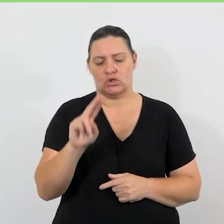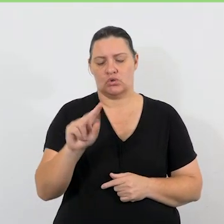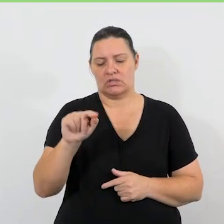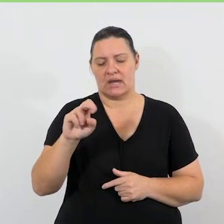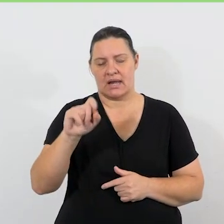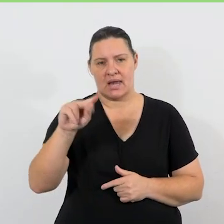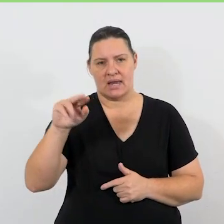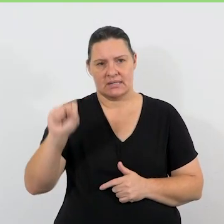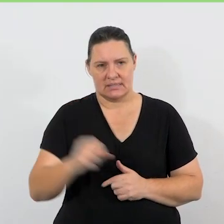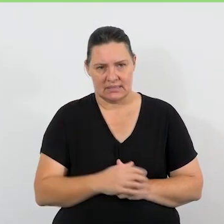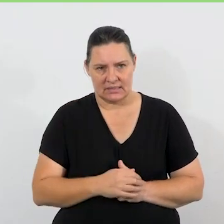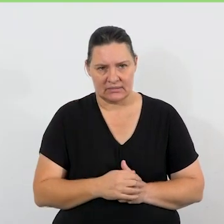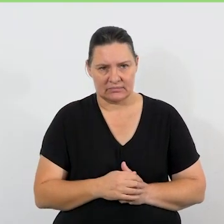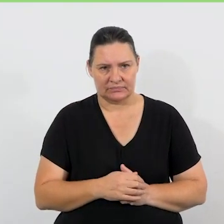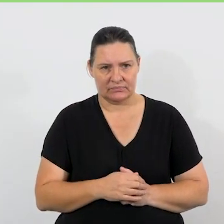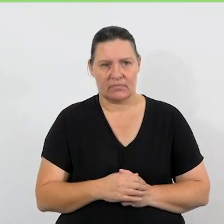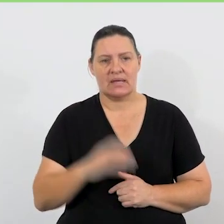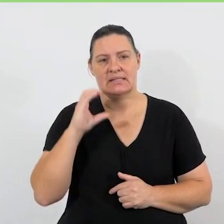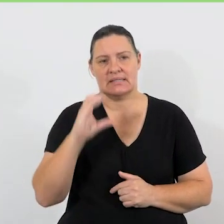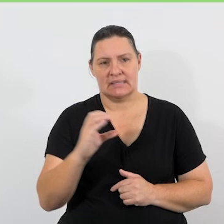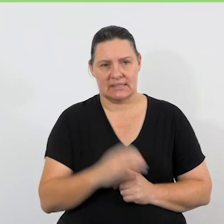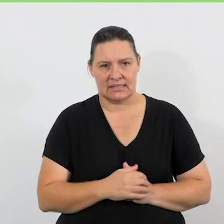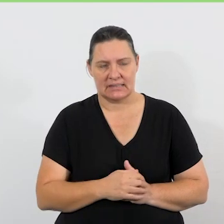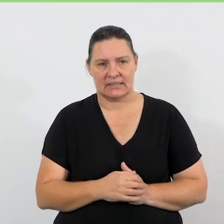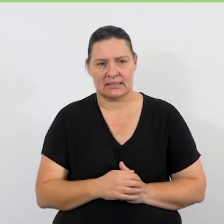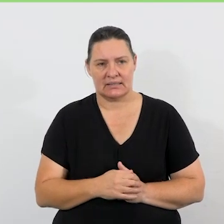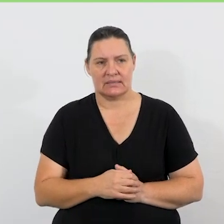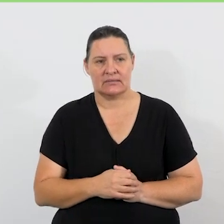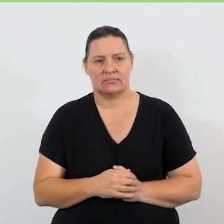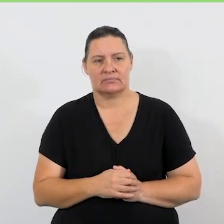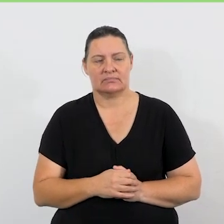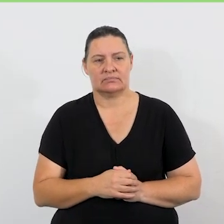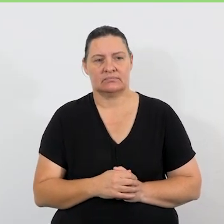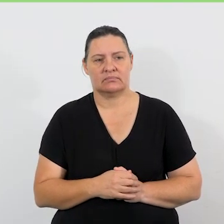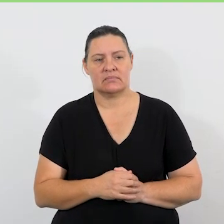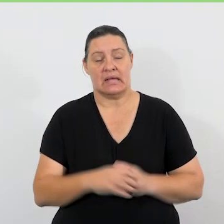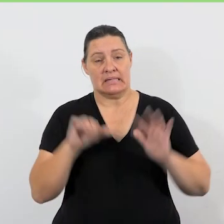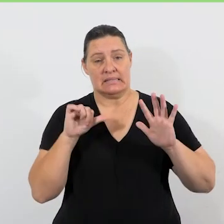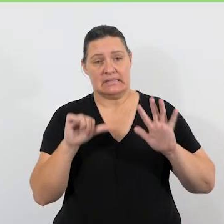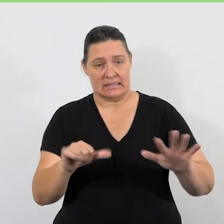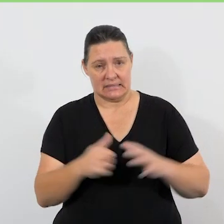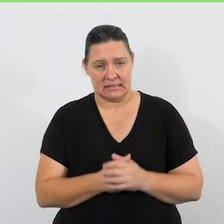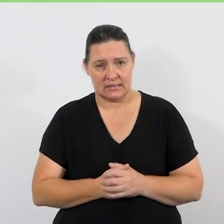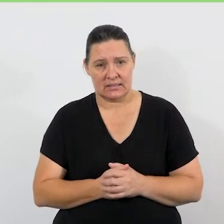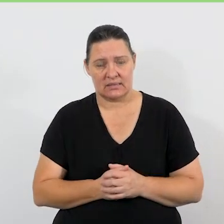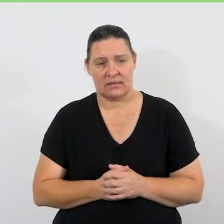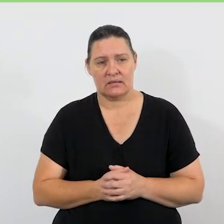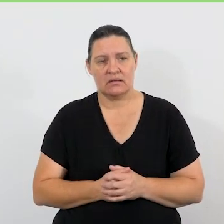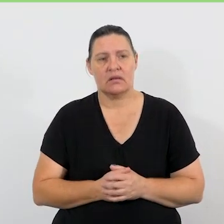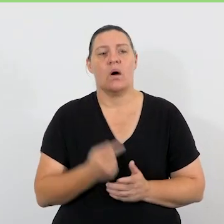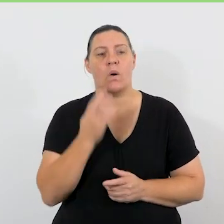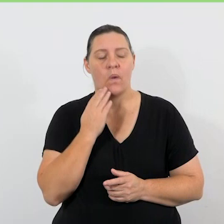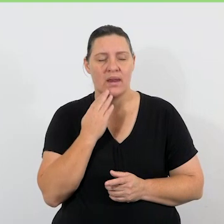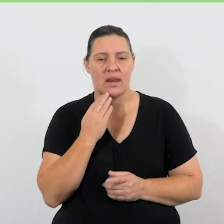nutrients. Very good. So our nutrients are alphabet C. Number 6 is